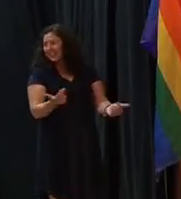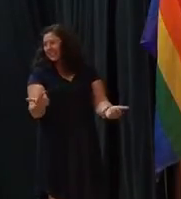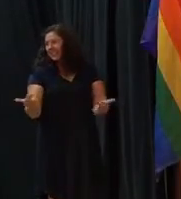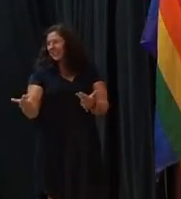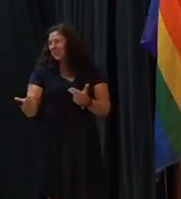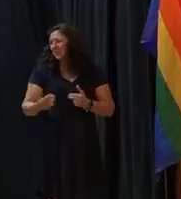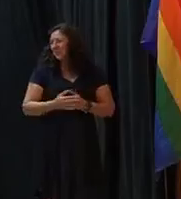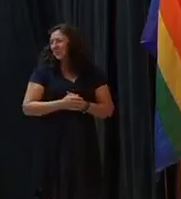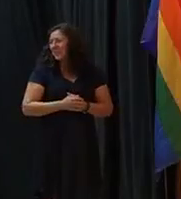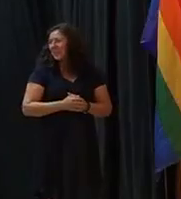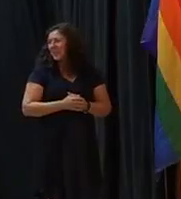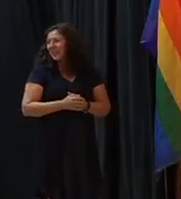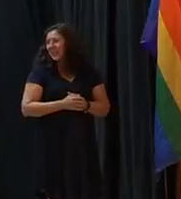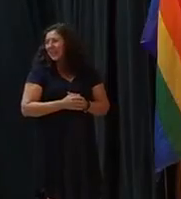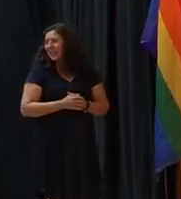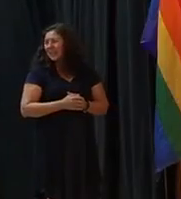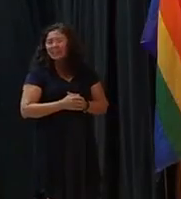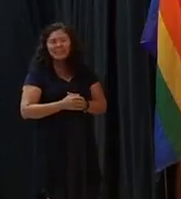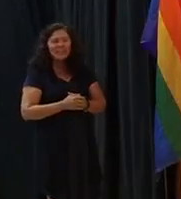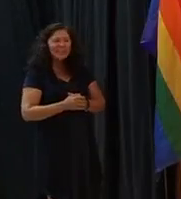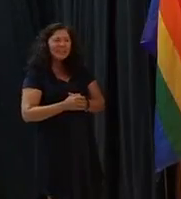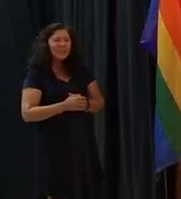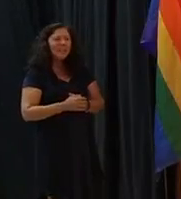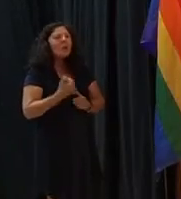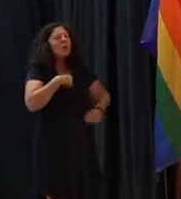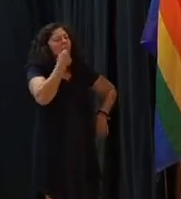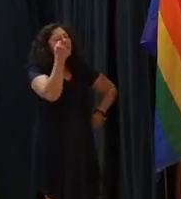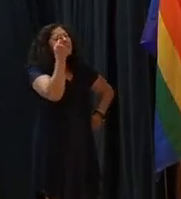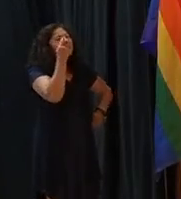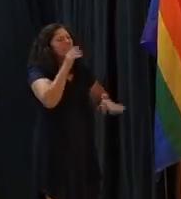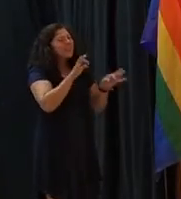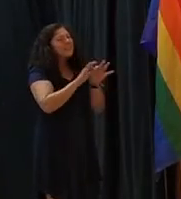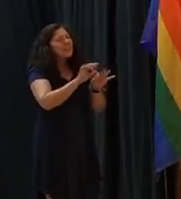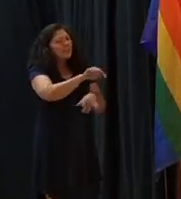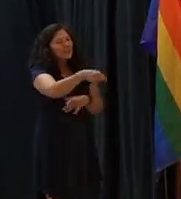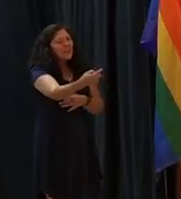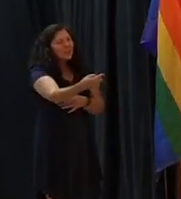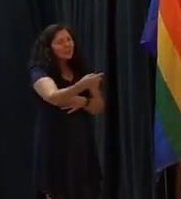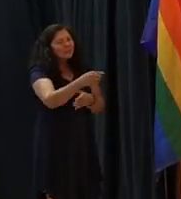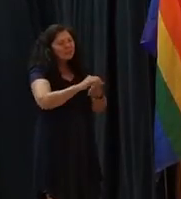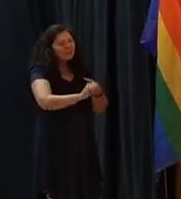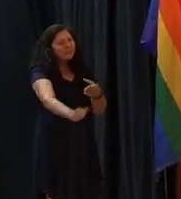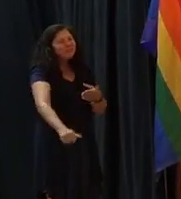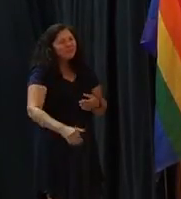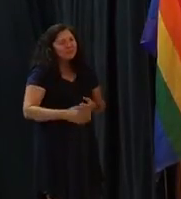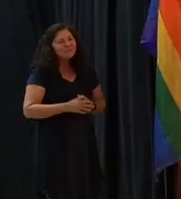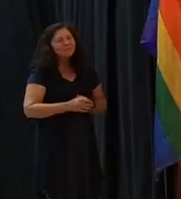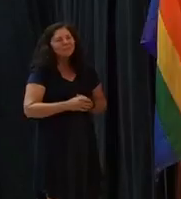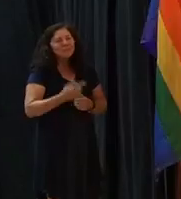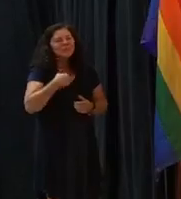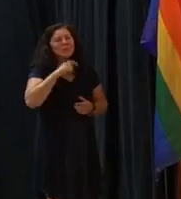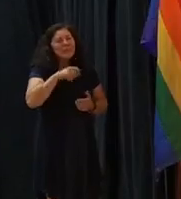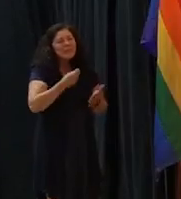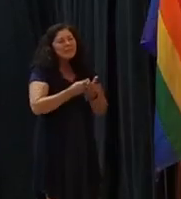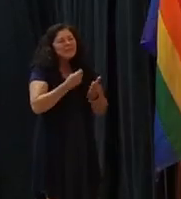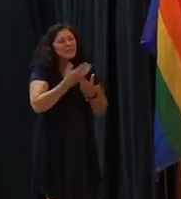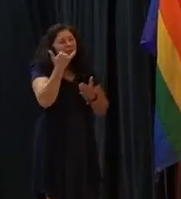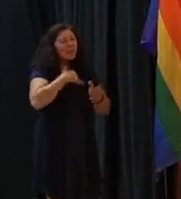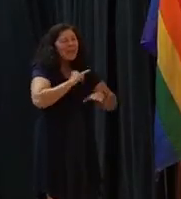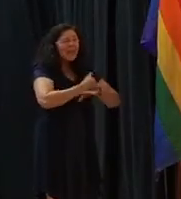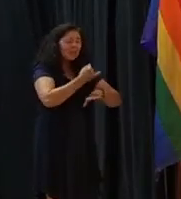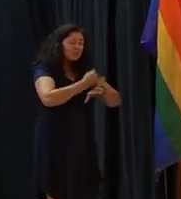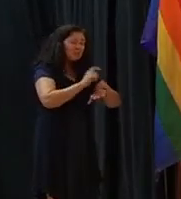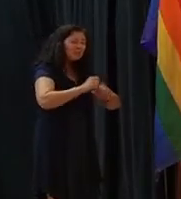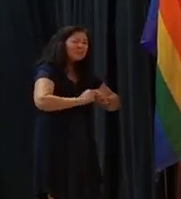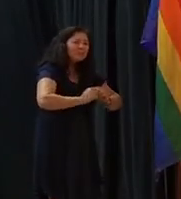financially. I only understand one word is the dollar. We need money to build our institutions.